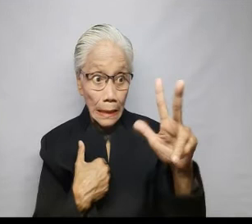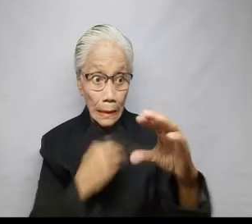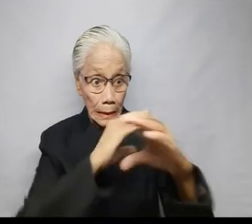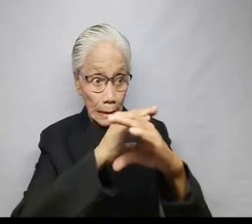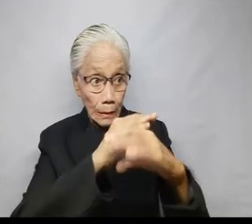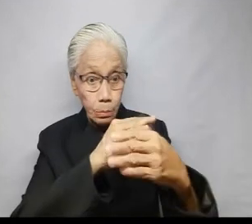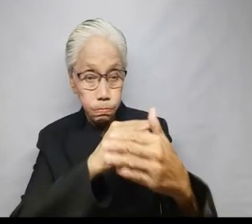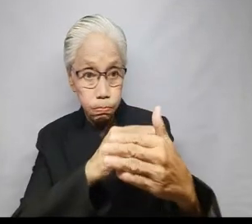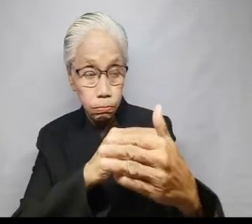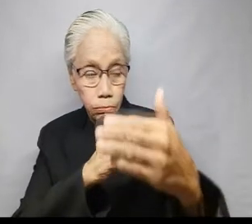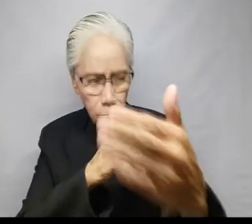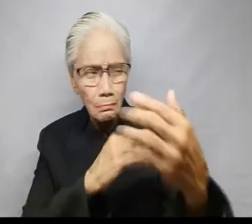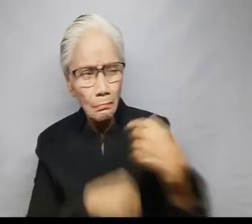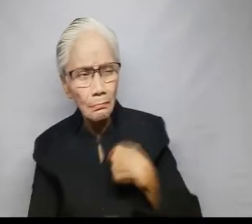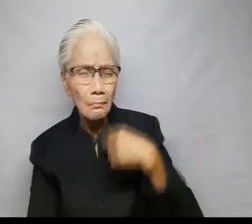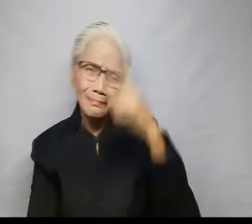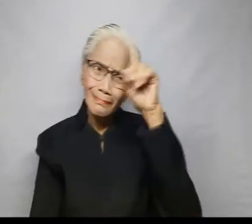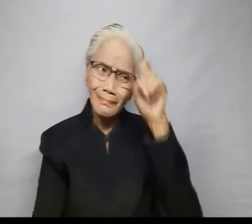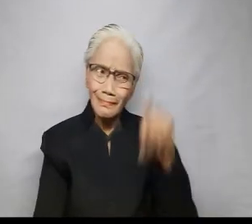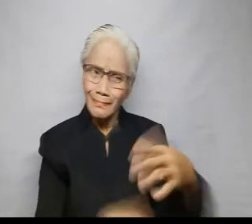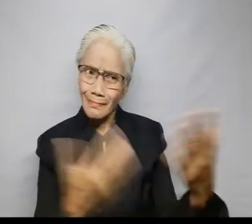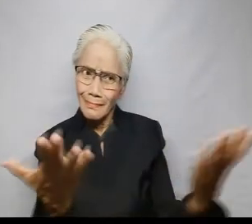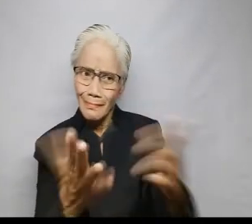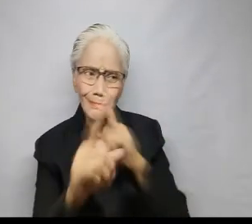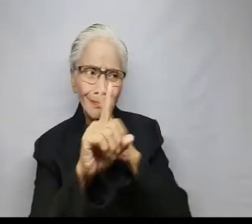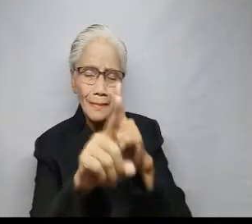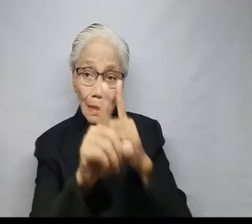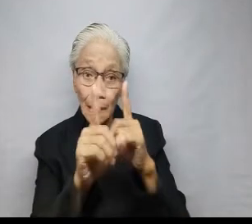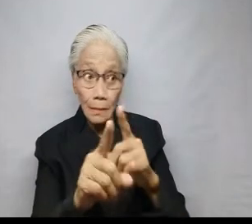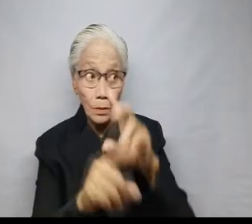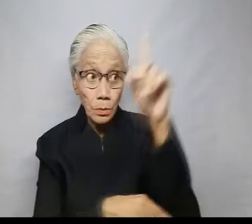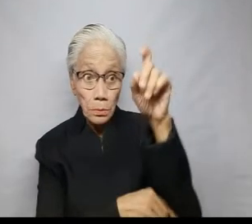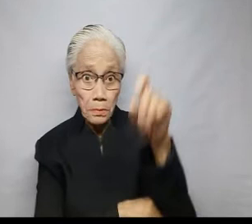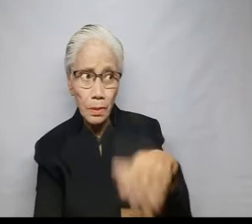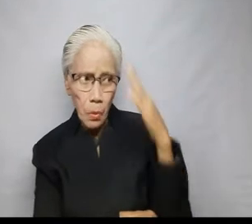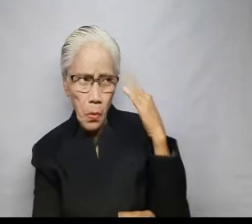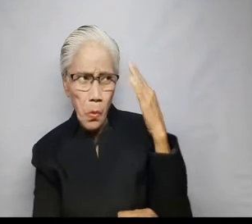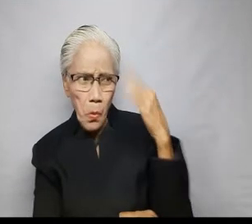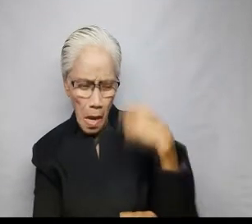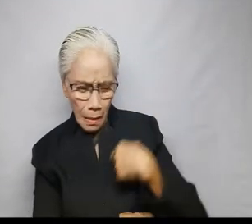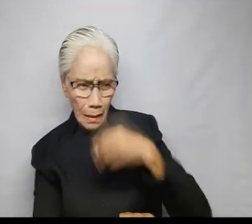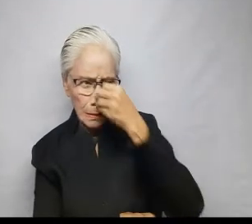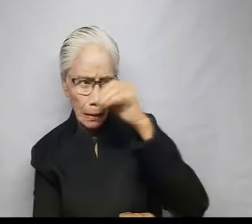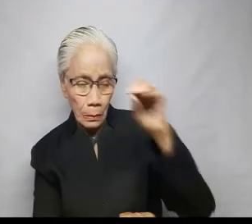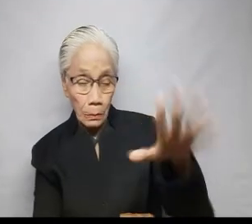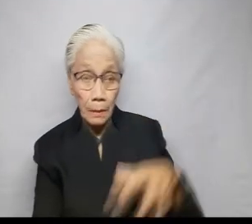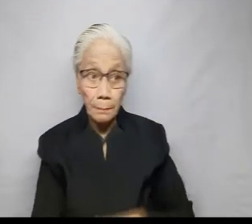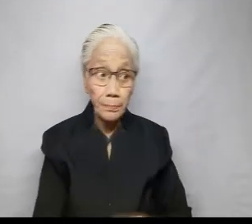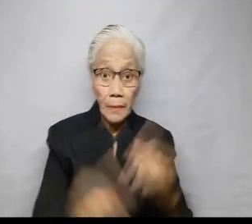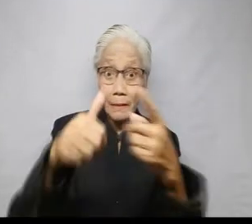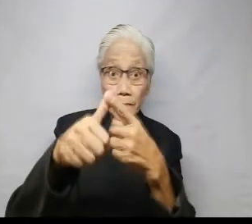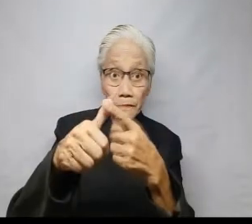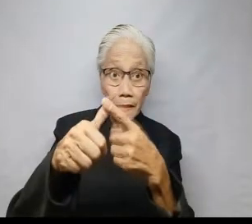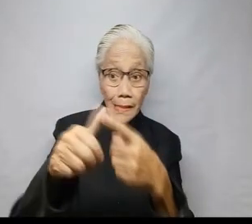I was about 3 cars away from them, I confronted the question. And these were my answers to the question as to why I